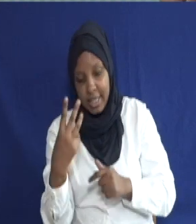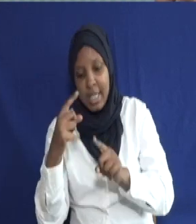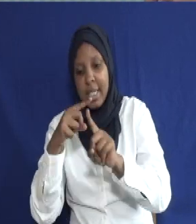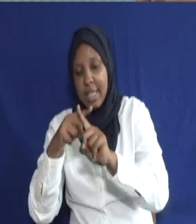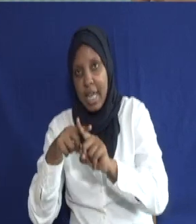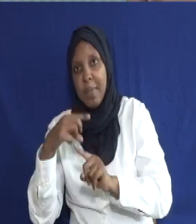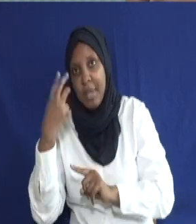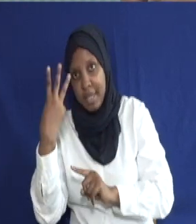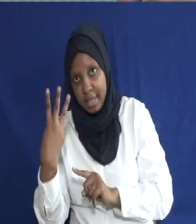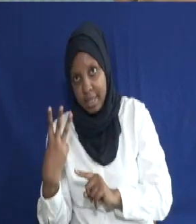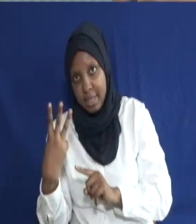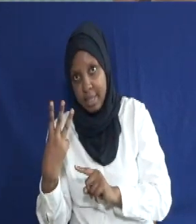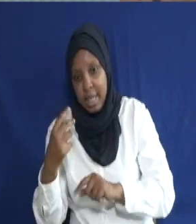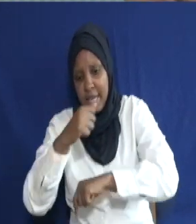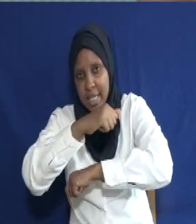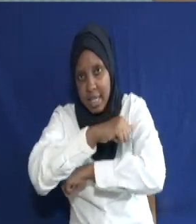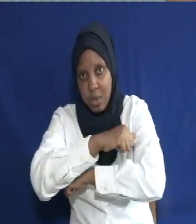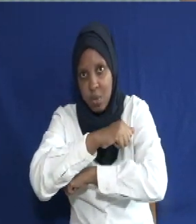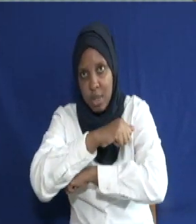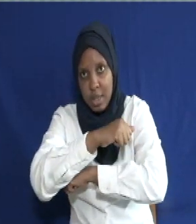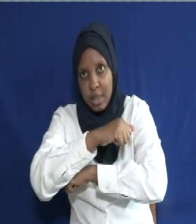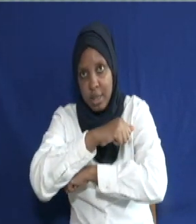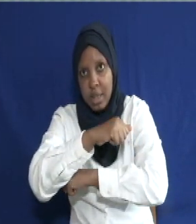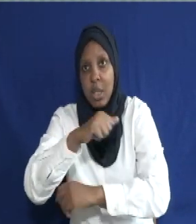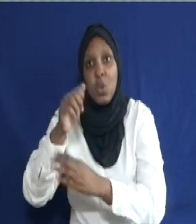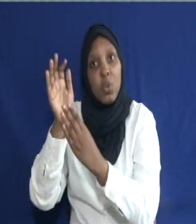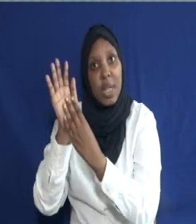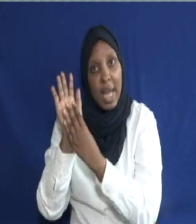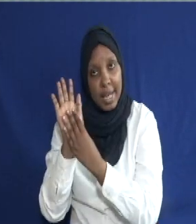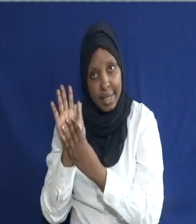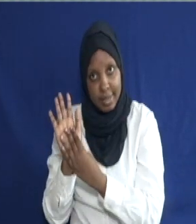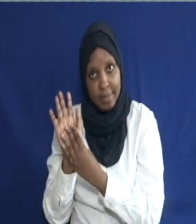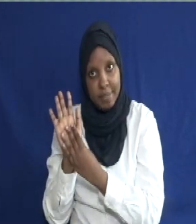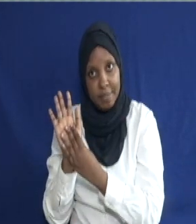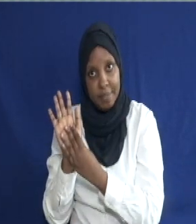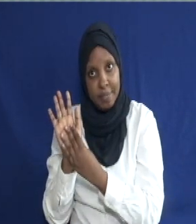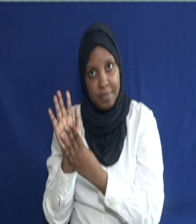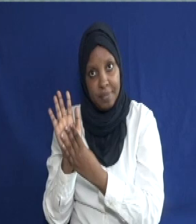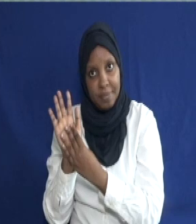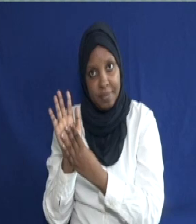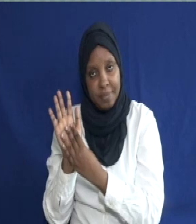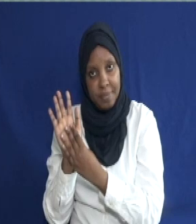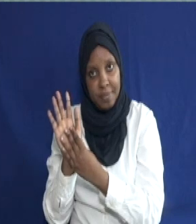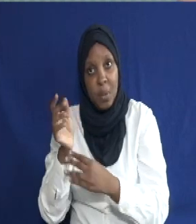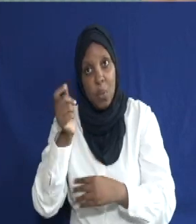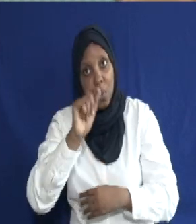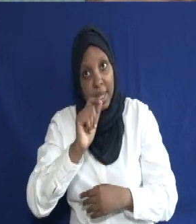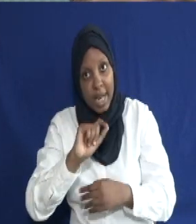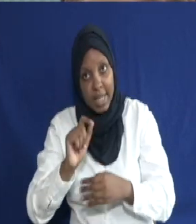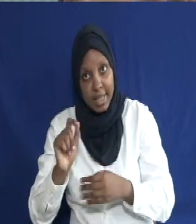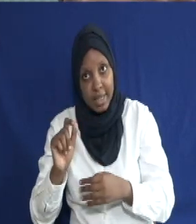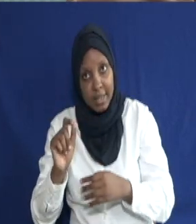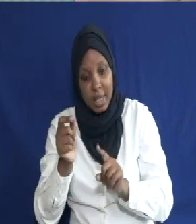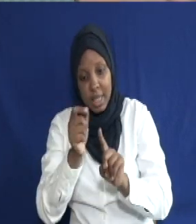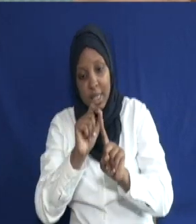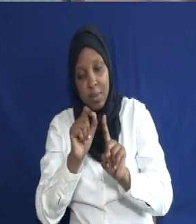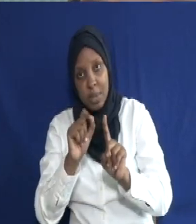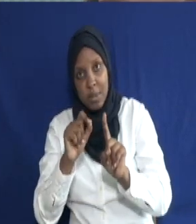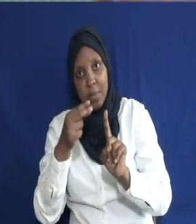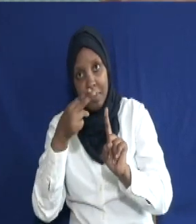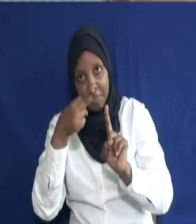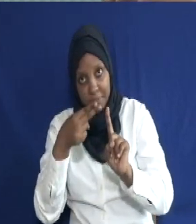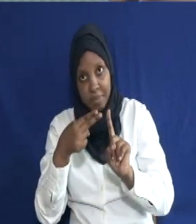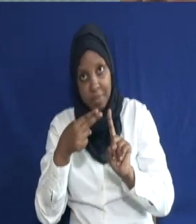Good. Then our target is to write 9 into exponential form. This is our